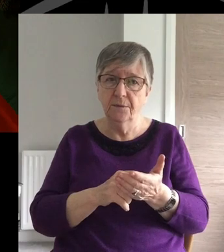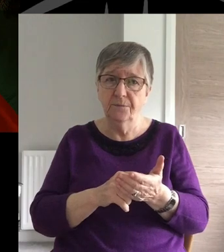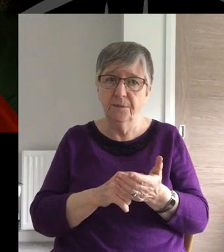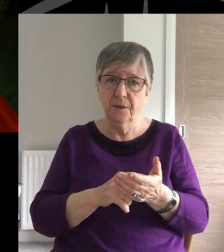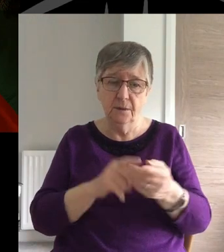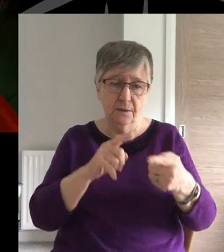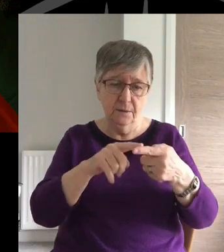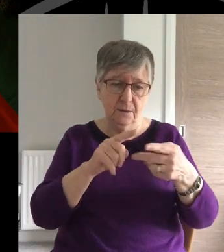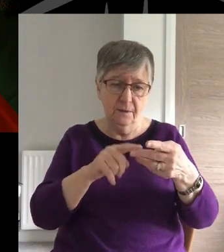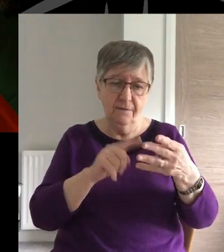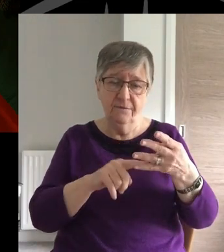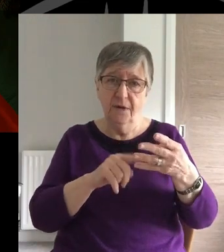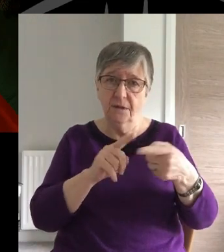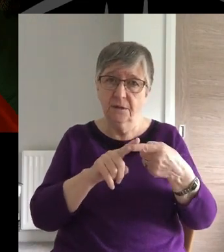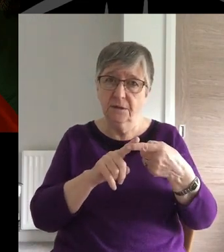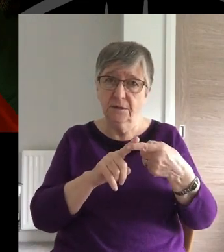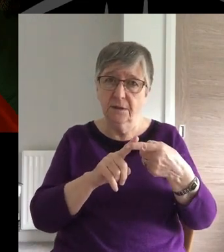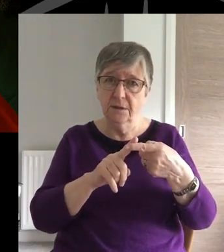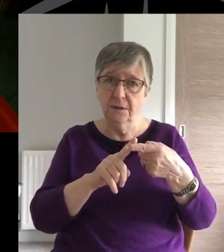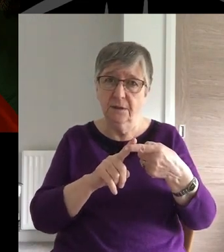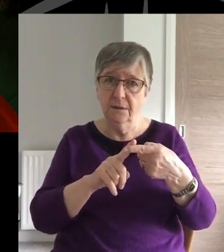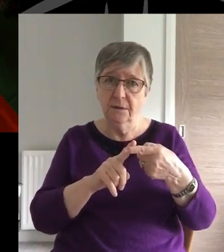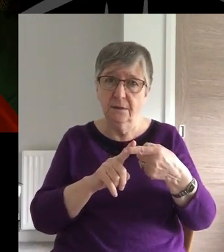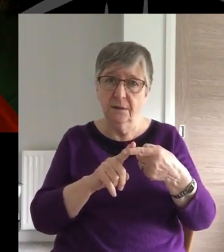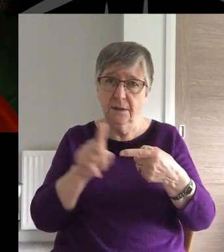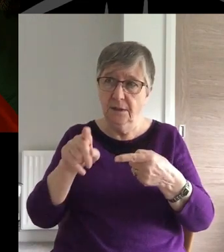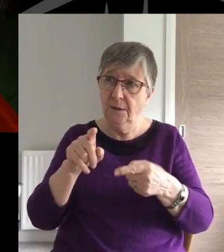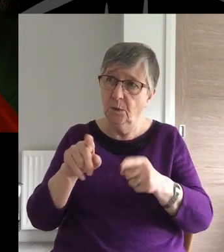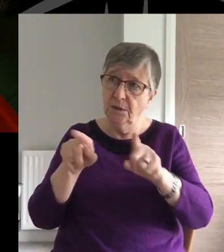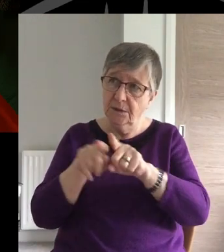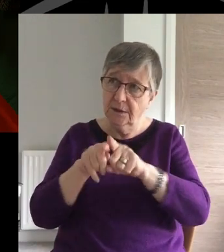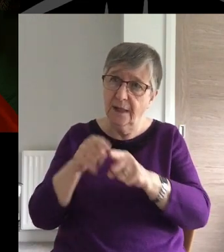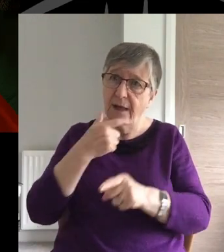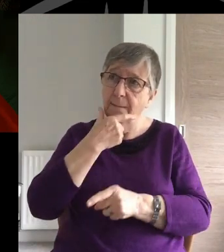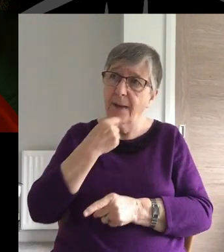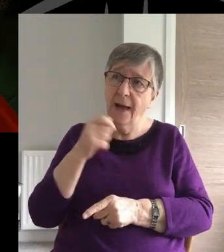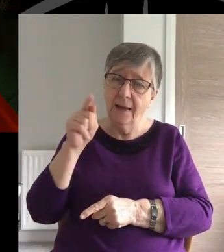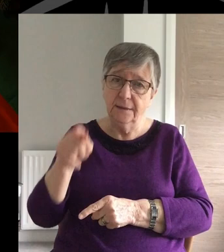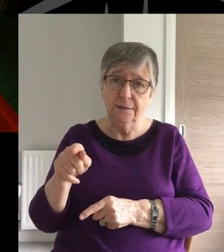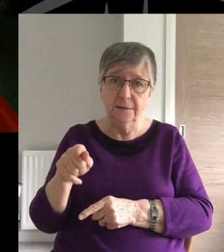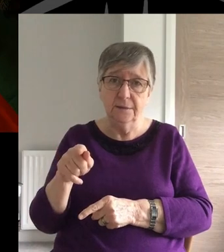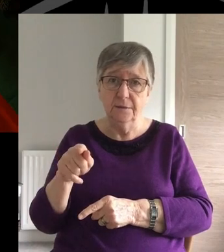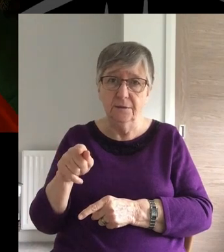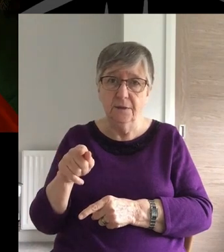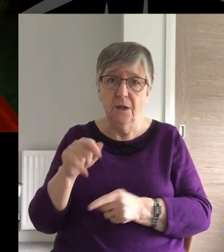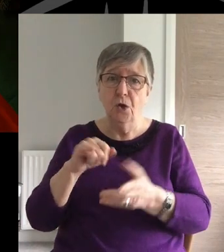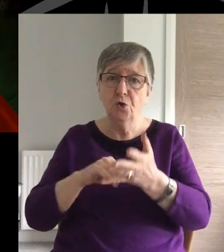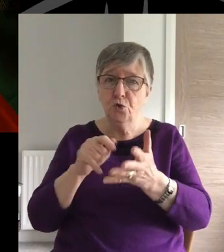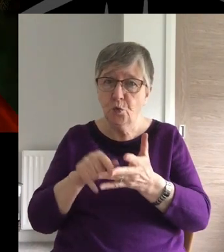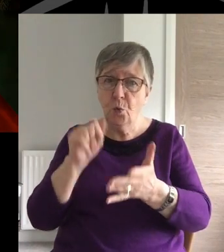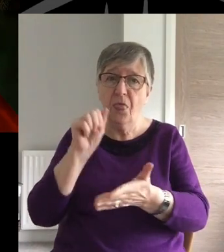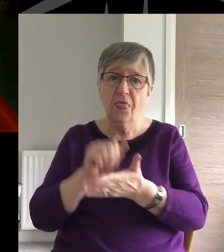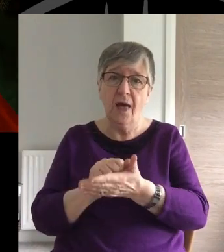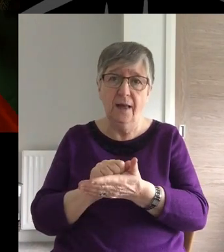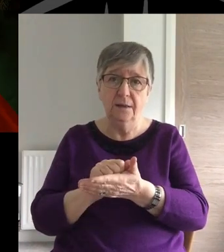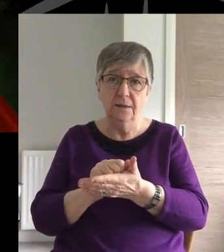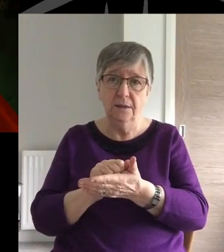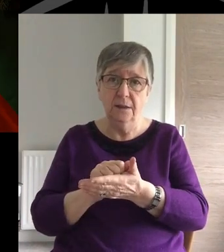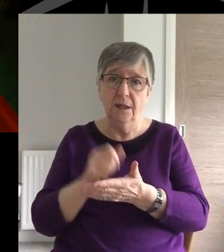The first of the four steps in Philippians 2:8, being found in appearance as a man, so